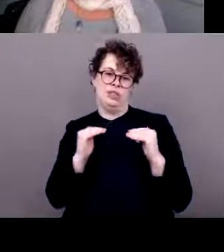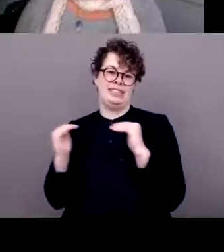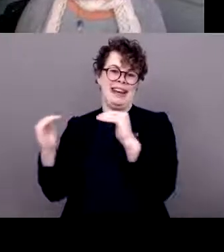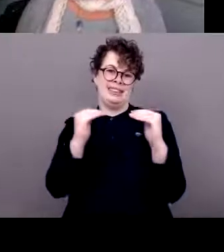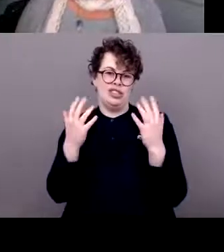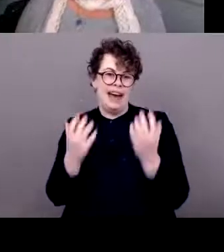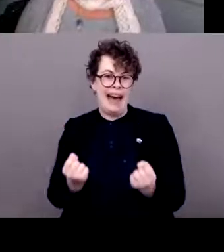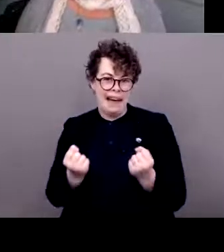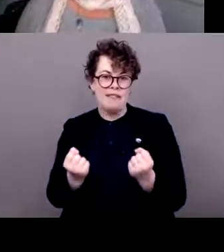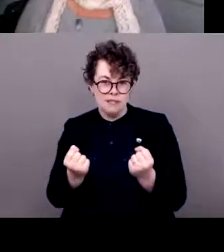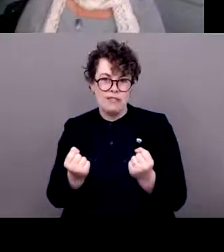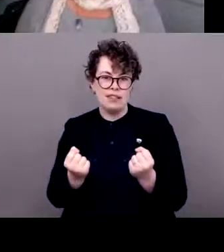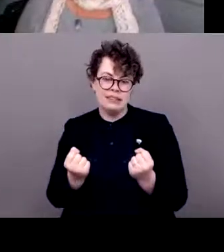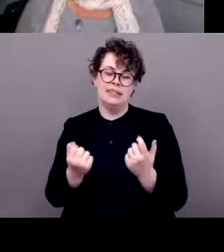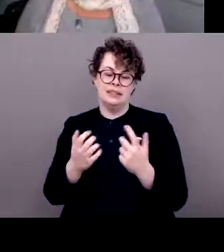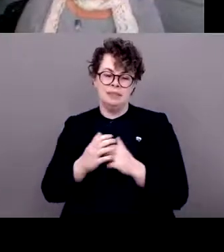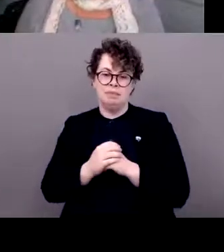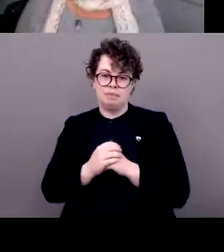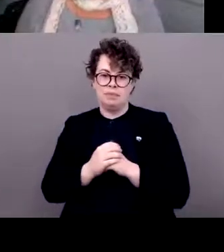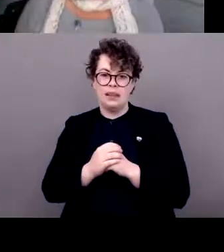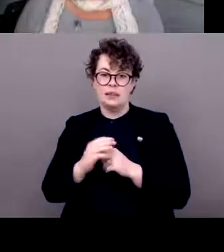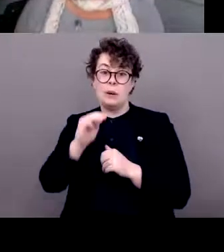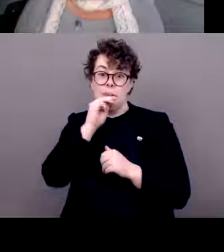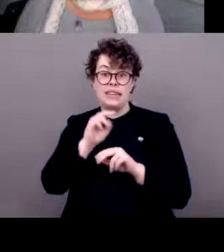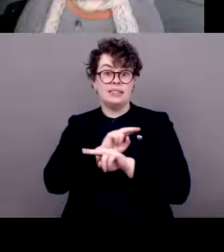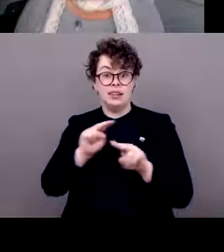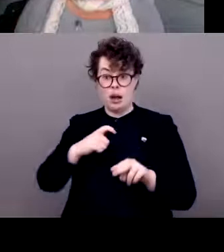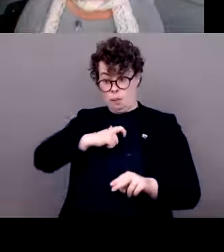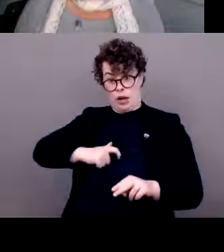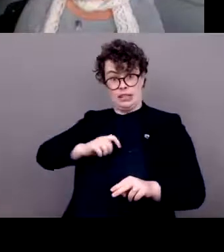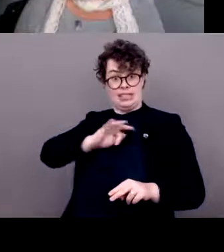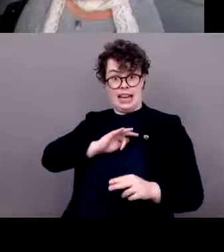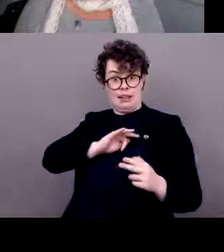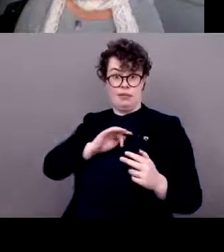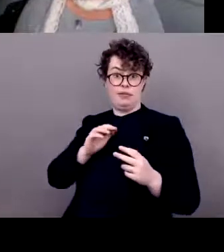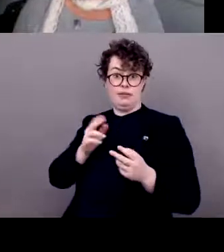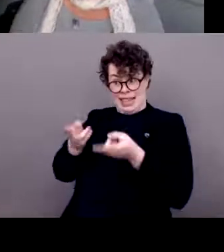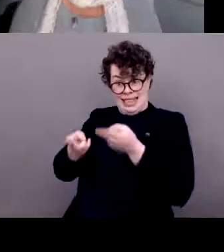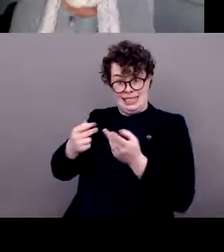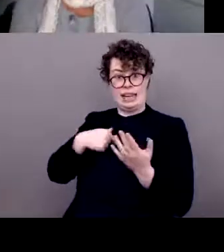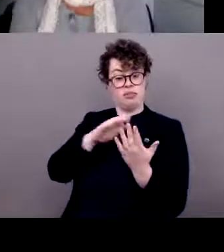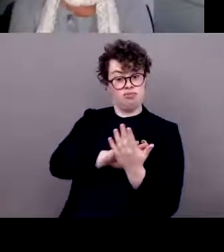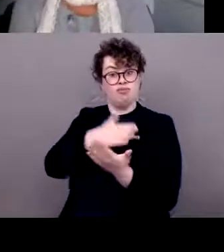it in the same way. So the test is not introducing variability.